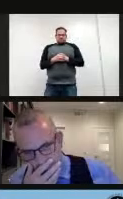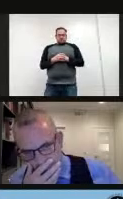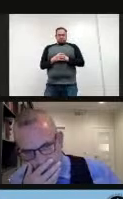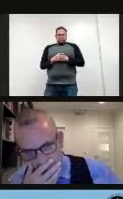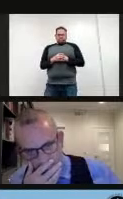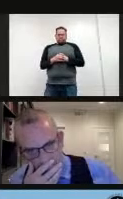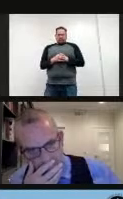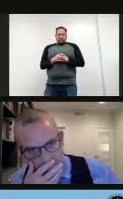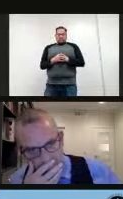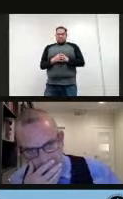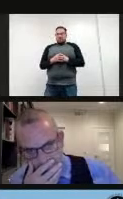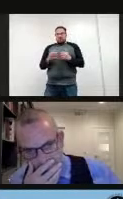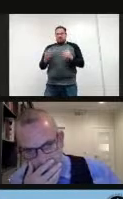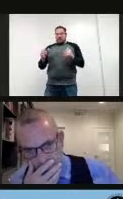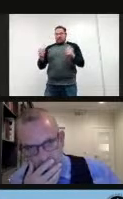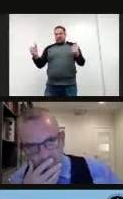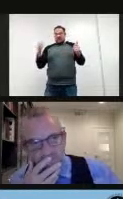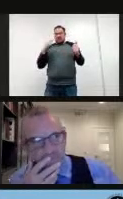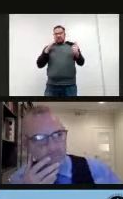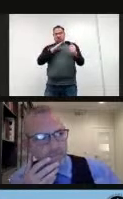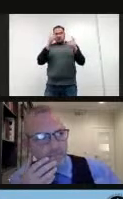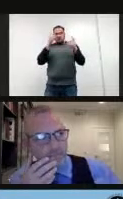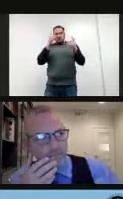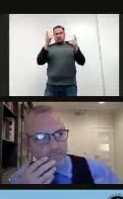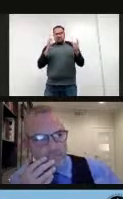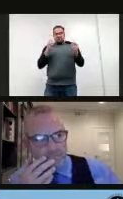Do other board directors have comments?